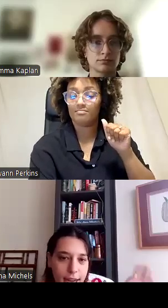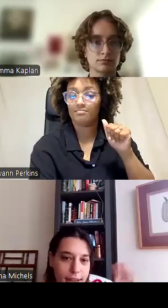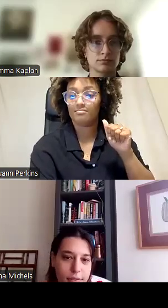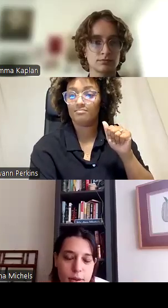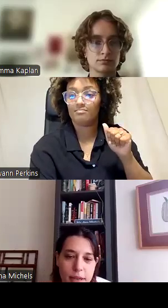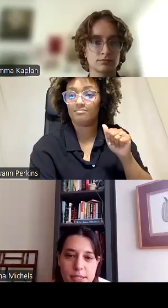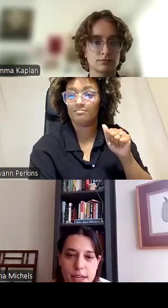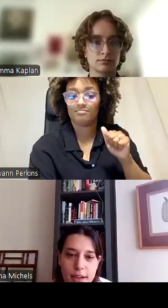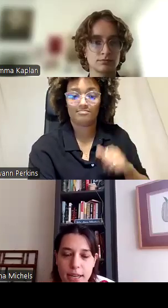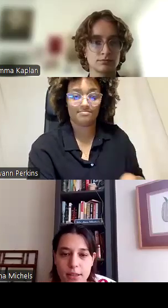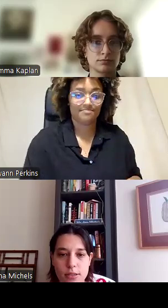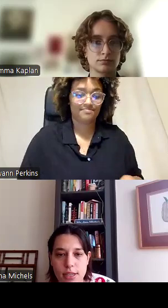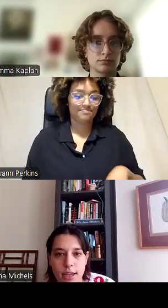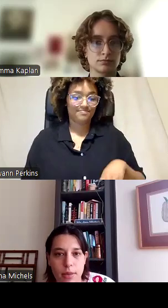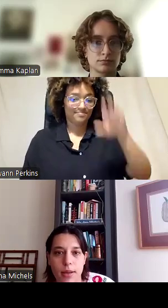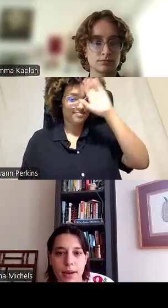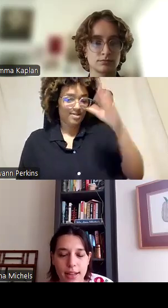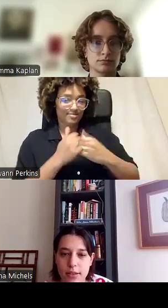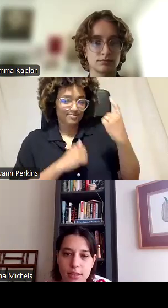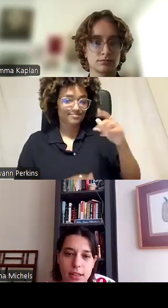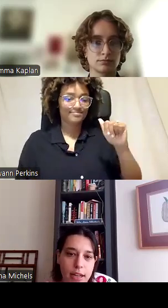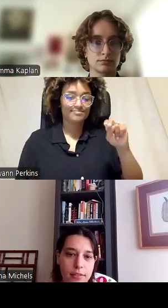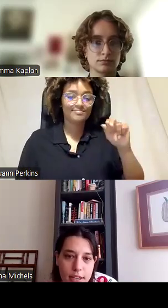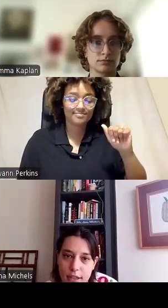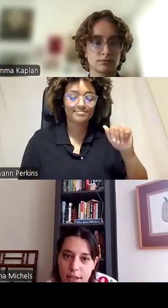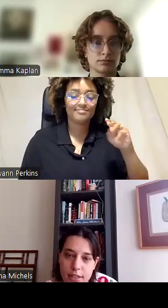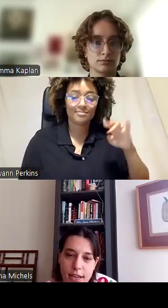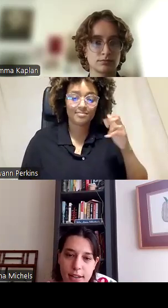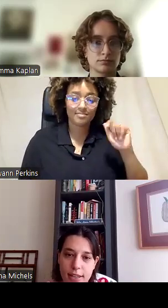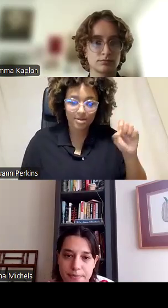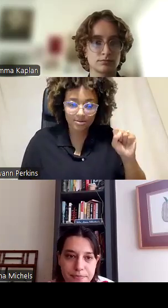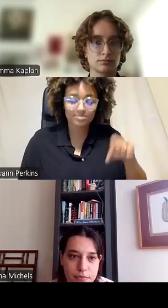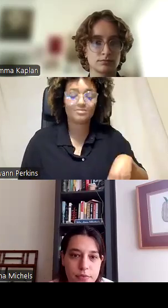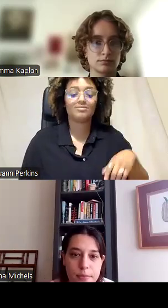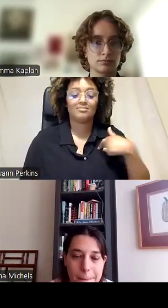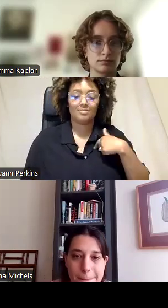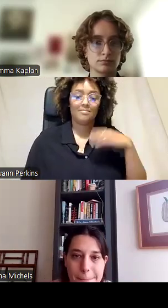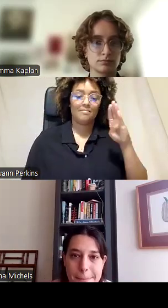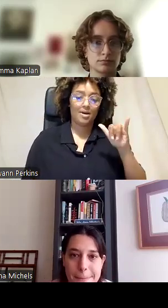Sure. Hi, everyone. My name is Anna Michaels. I am a bilingual legal advocate here at SALI.